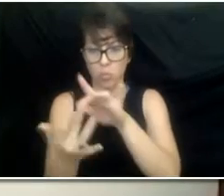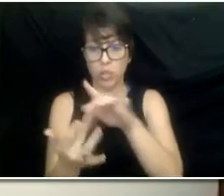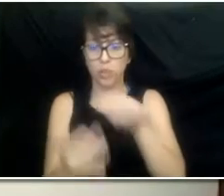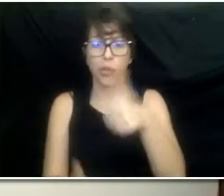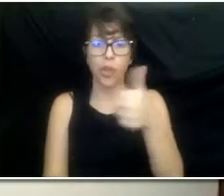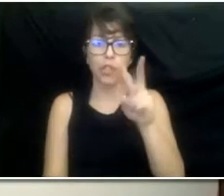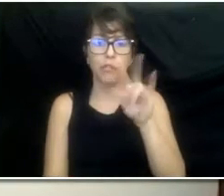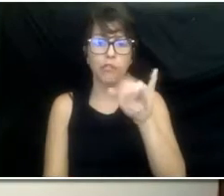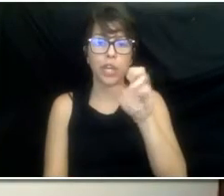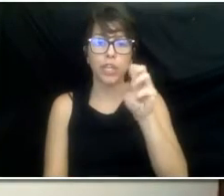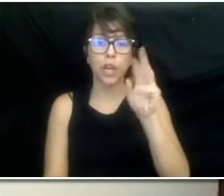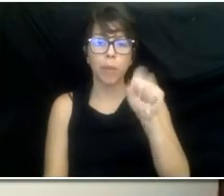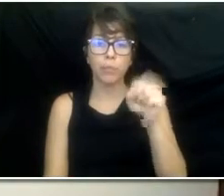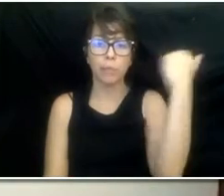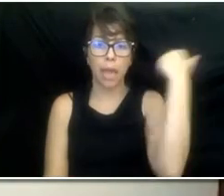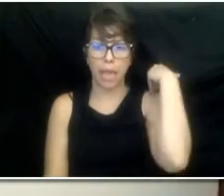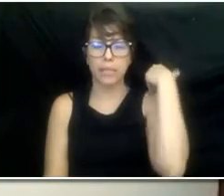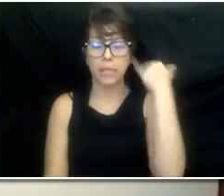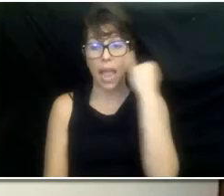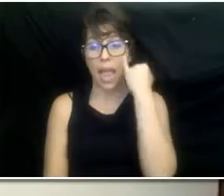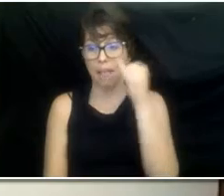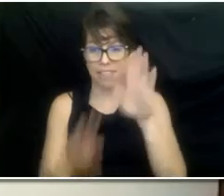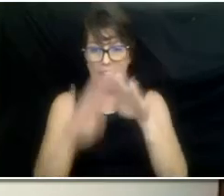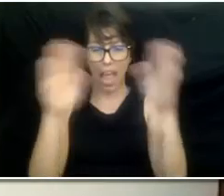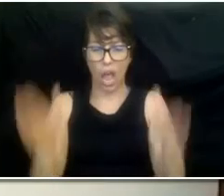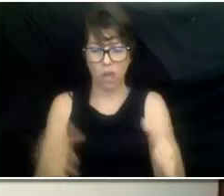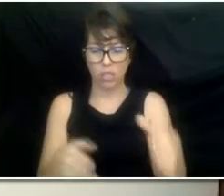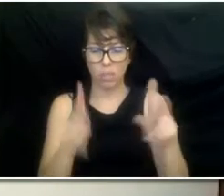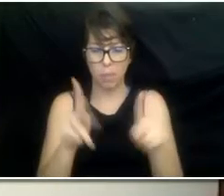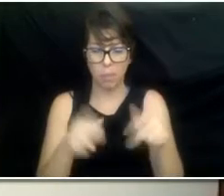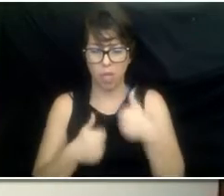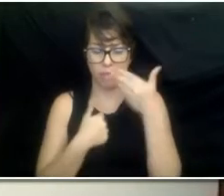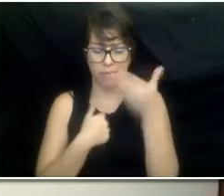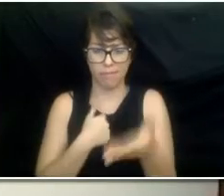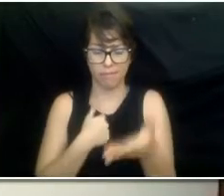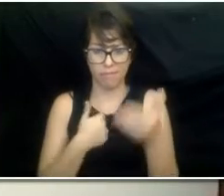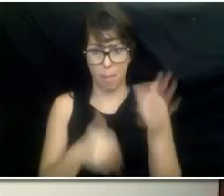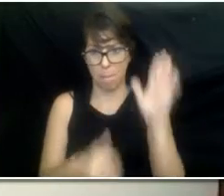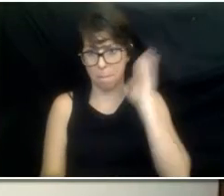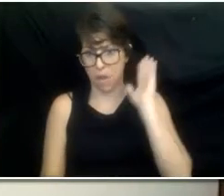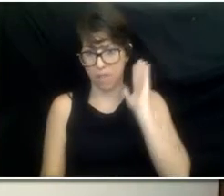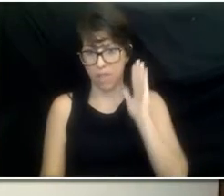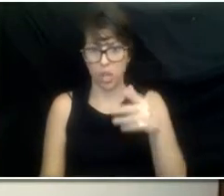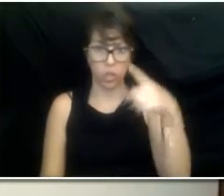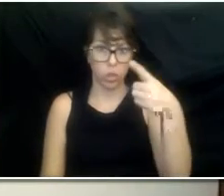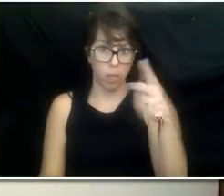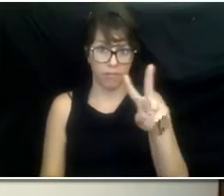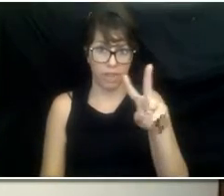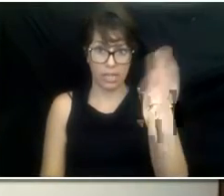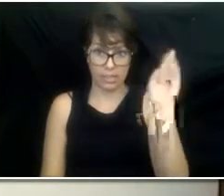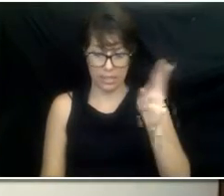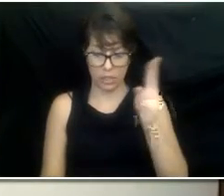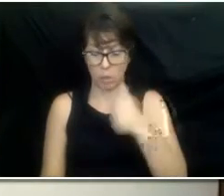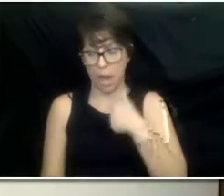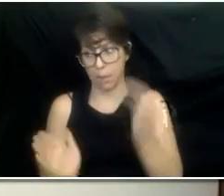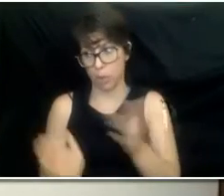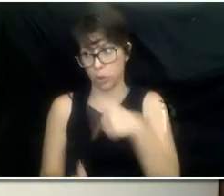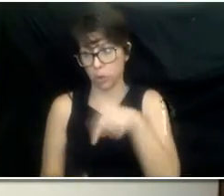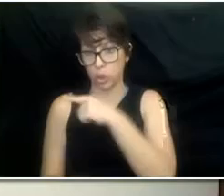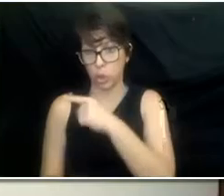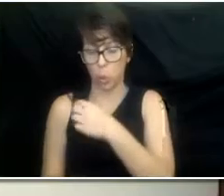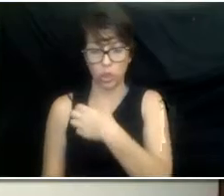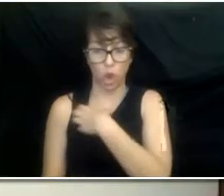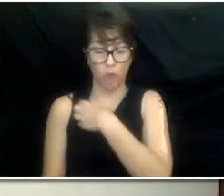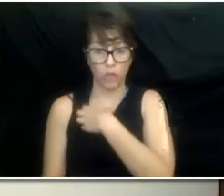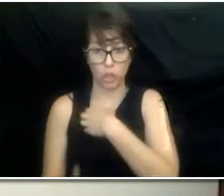or we're also availing people um that will meet them somewhere if they don't feel comfortable talking at the house and they want to meet